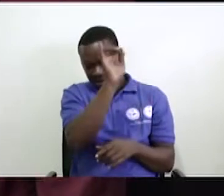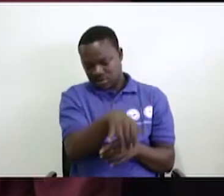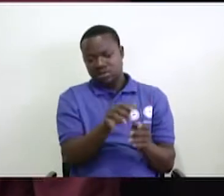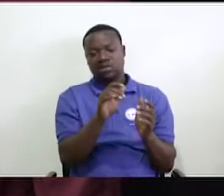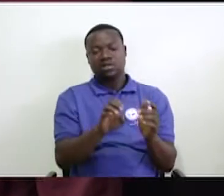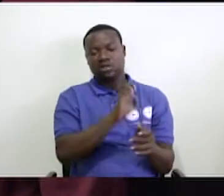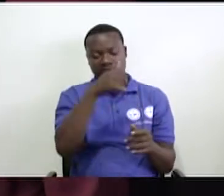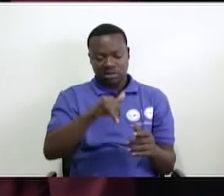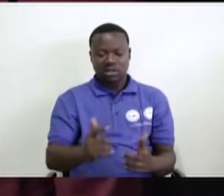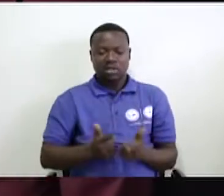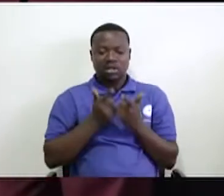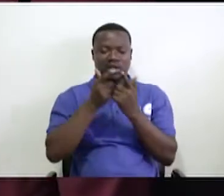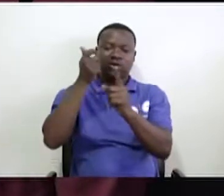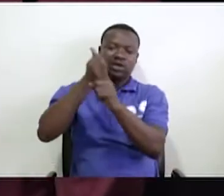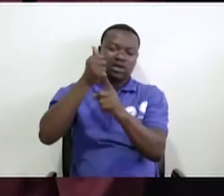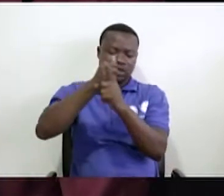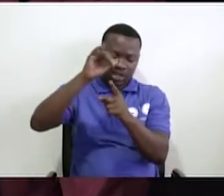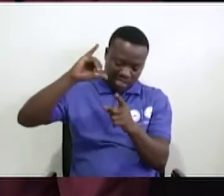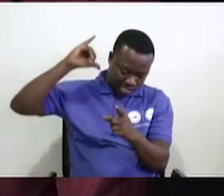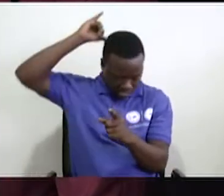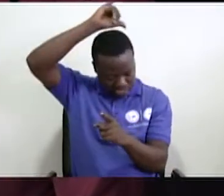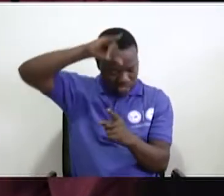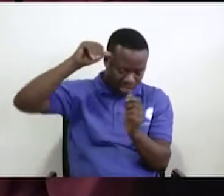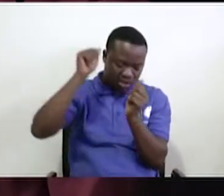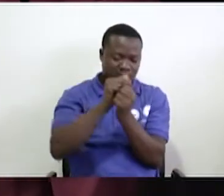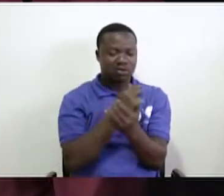And he was anointed with the eternal Holy Spirit.